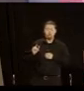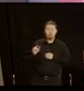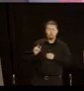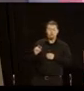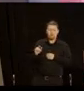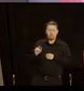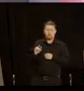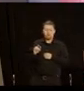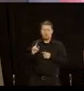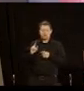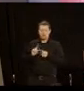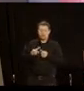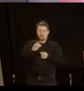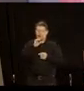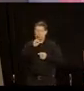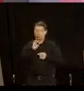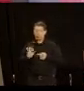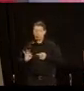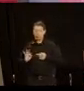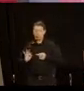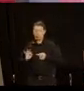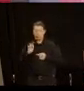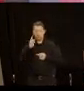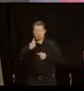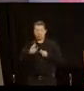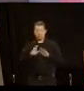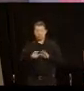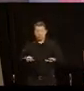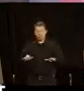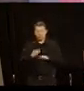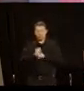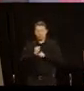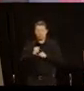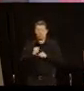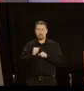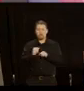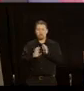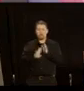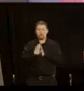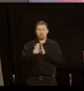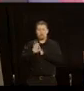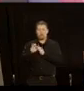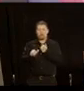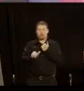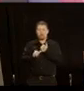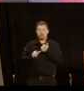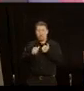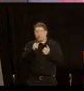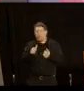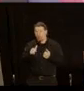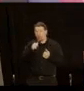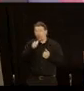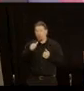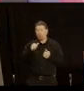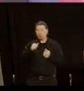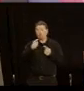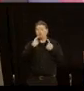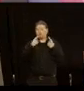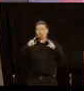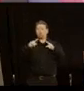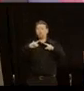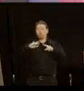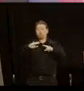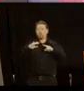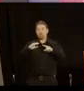goes to age 9 for children to get developmental assistance, or children who are not meeting developmental benchmarks to